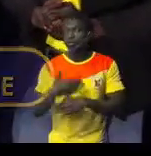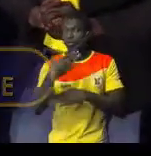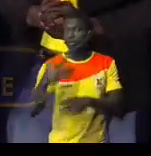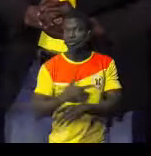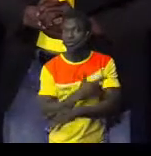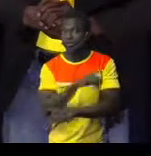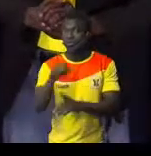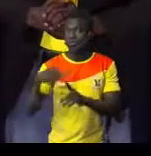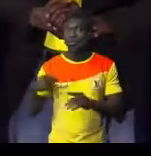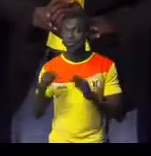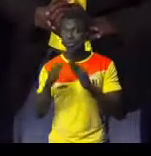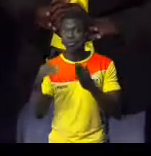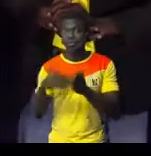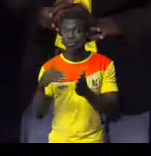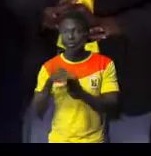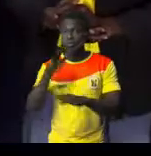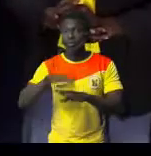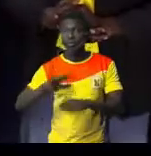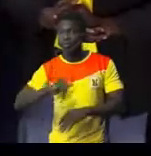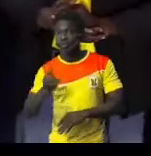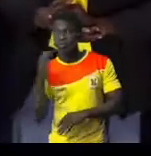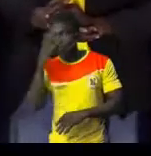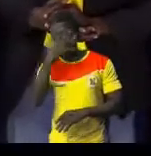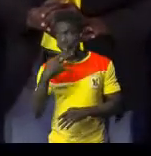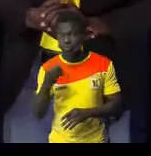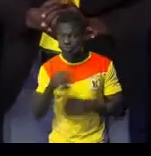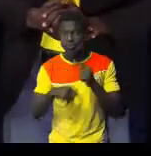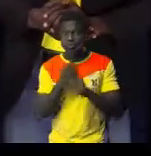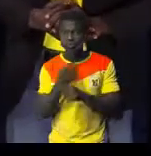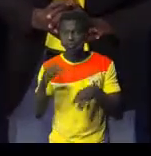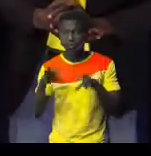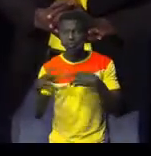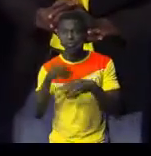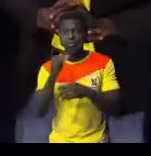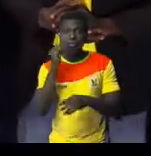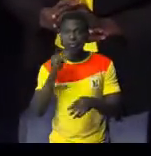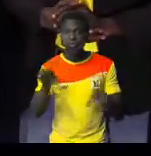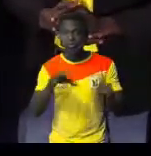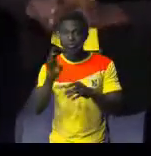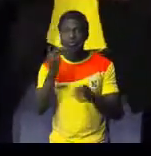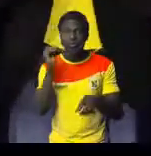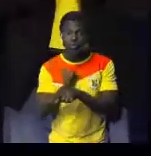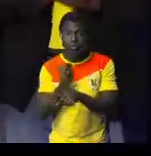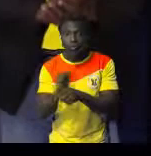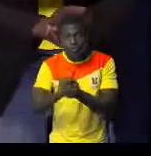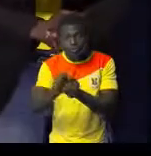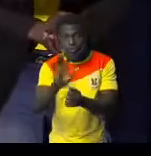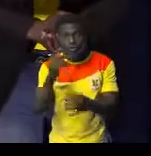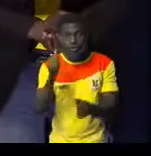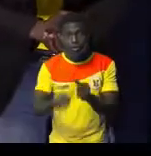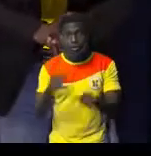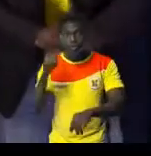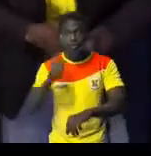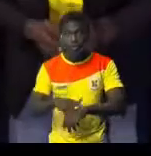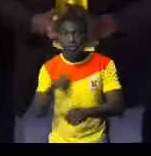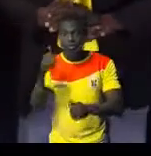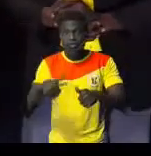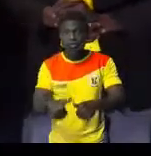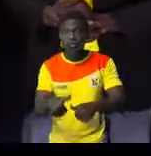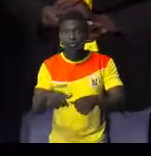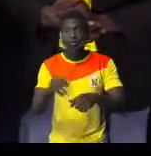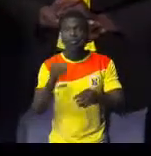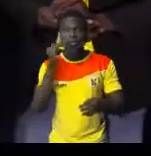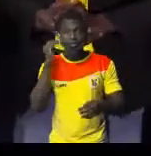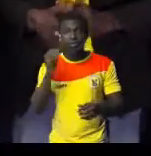next lesson where we shall meet again on another beautiful edition of The Classroom in Your Home, please do your homework. Wash your hands regularly. Stay